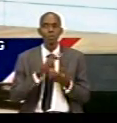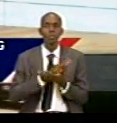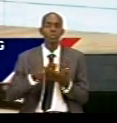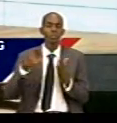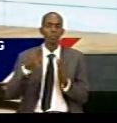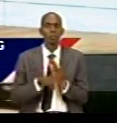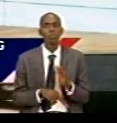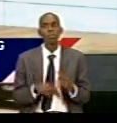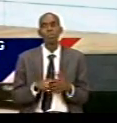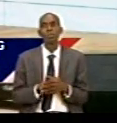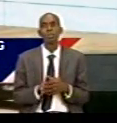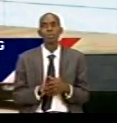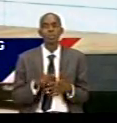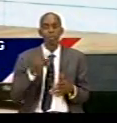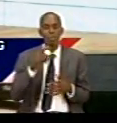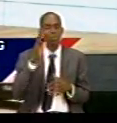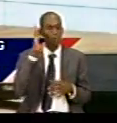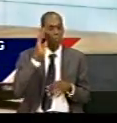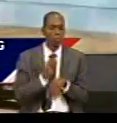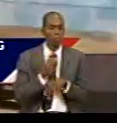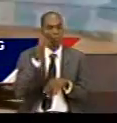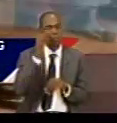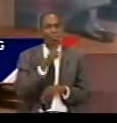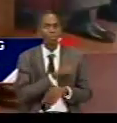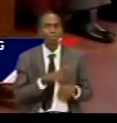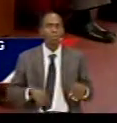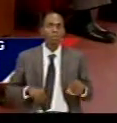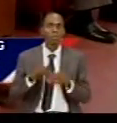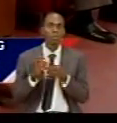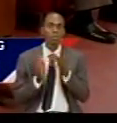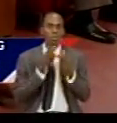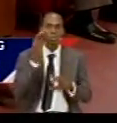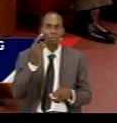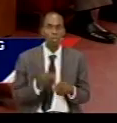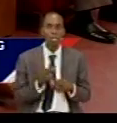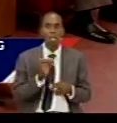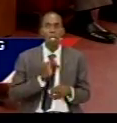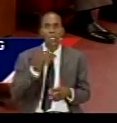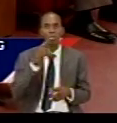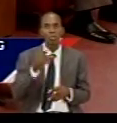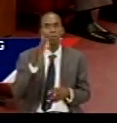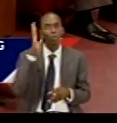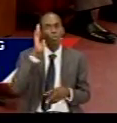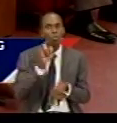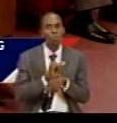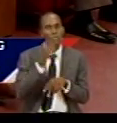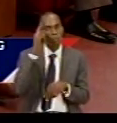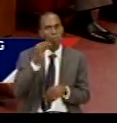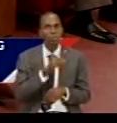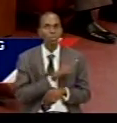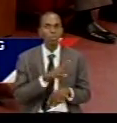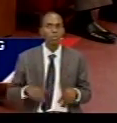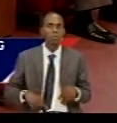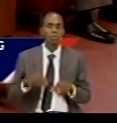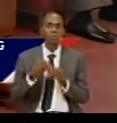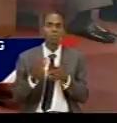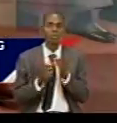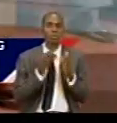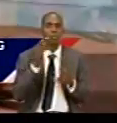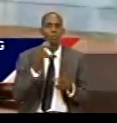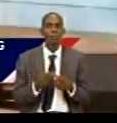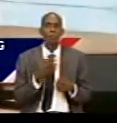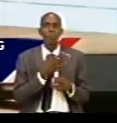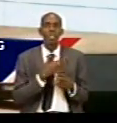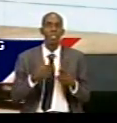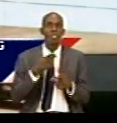righteousness. You will work for the Lord. I said you will work for the Lord. And then